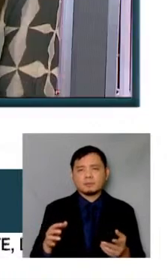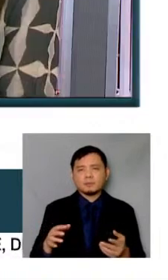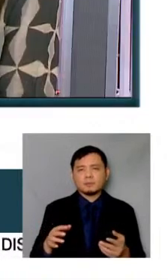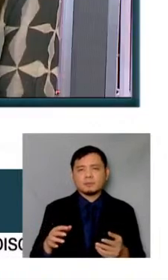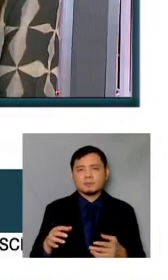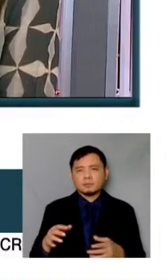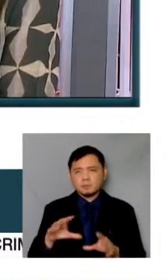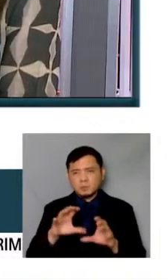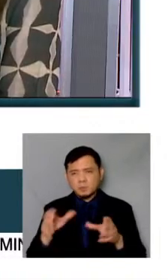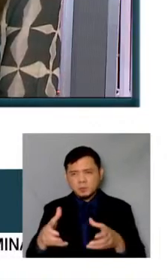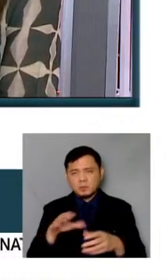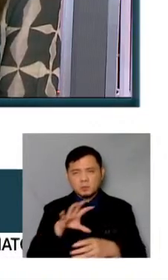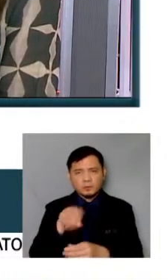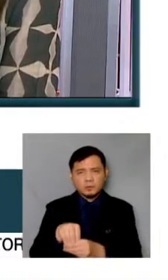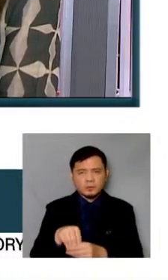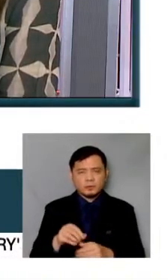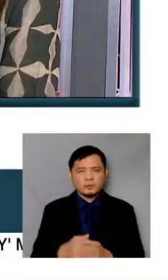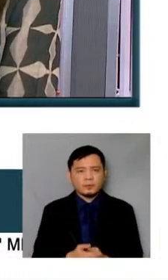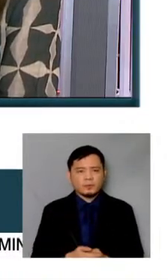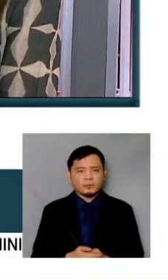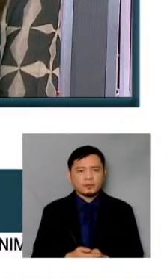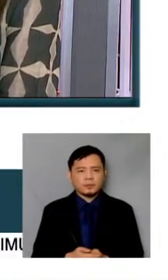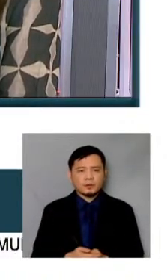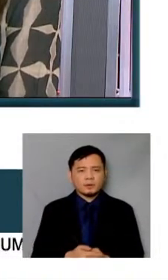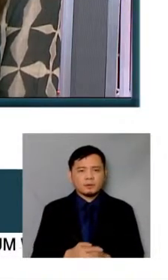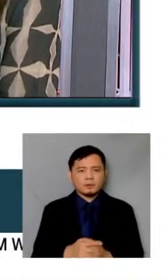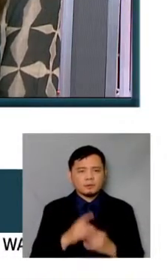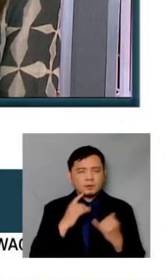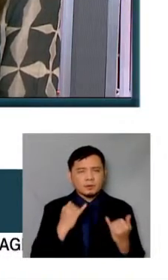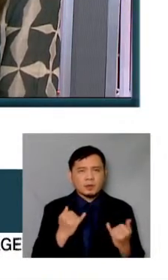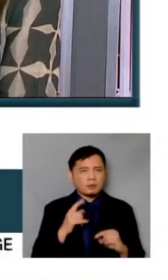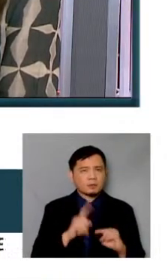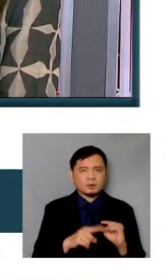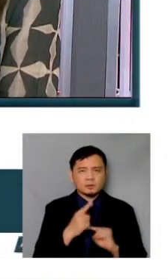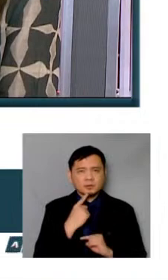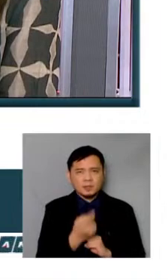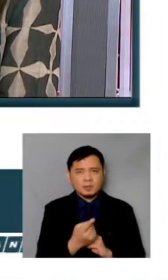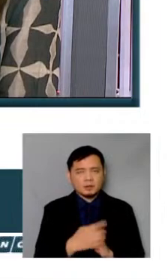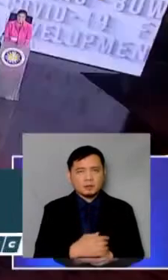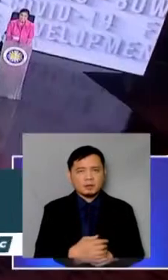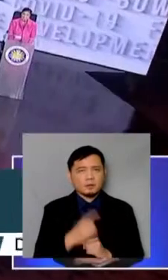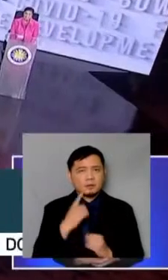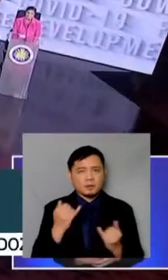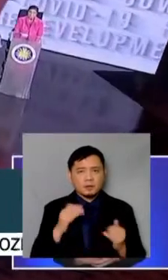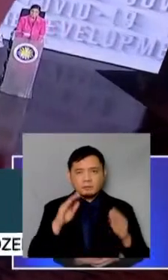department. That we cannot rock the boat at this time. At this point, we have to prepare for the election.